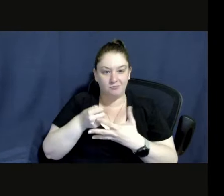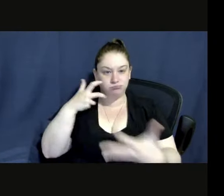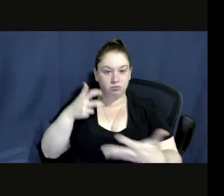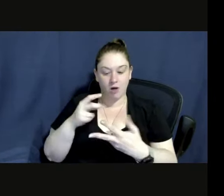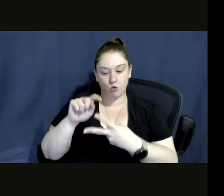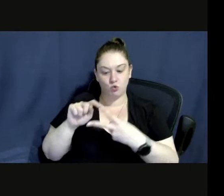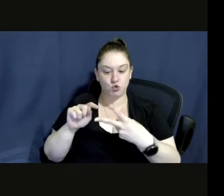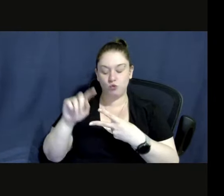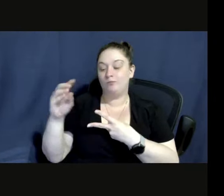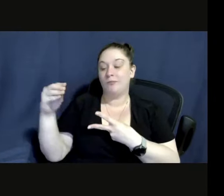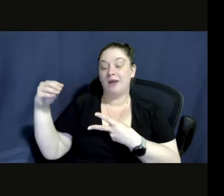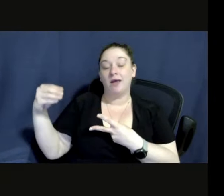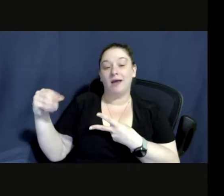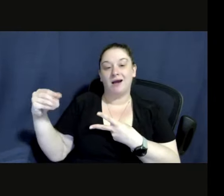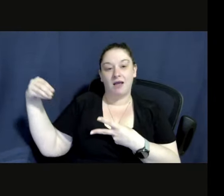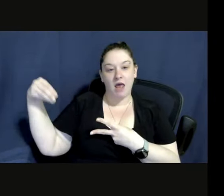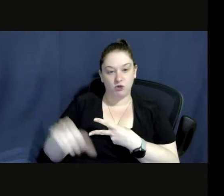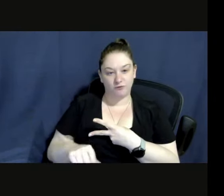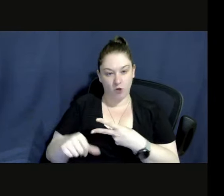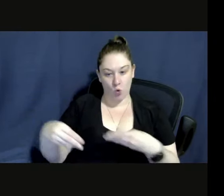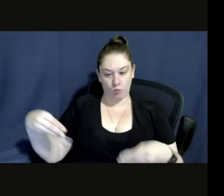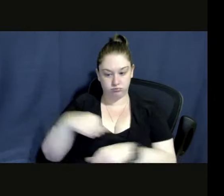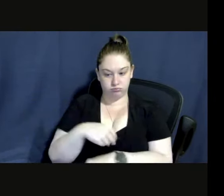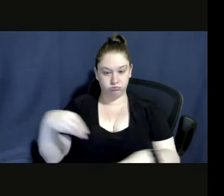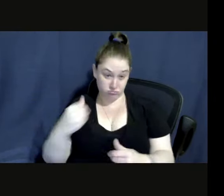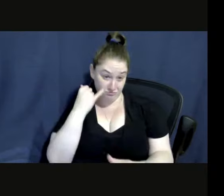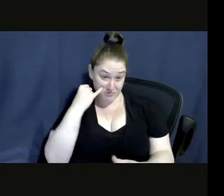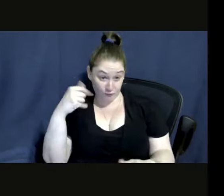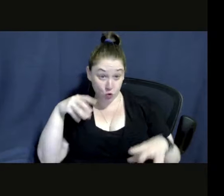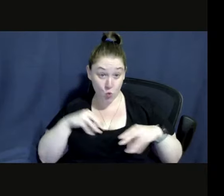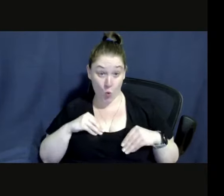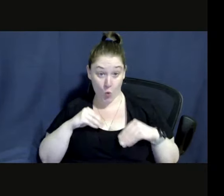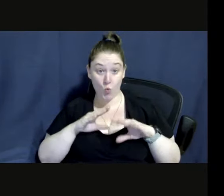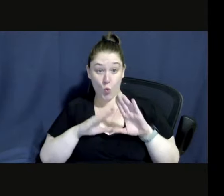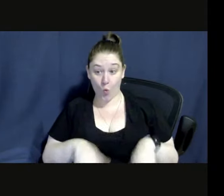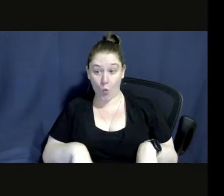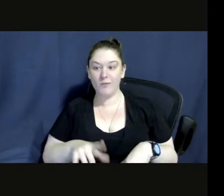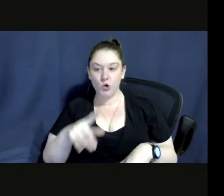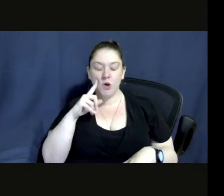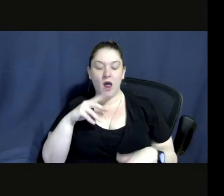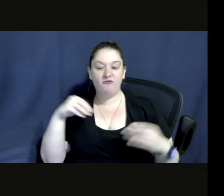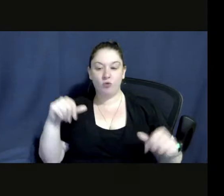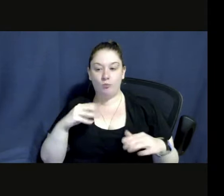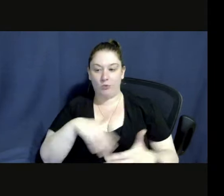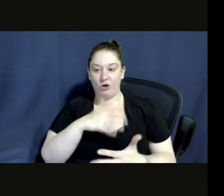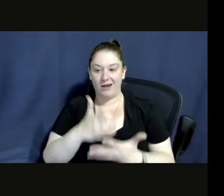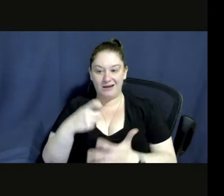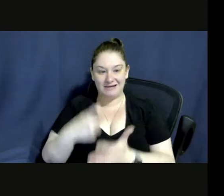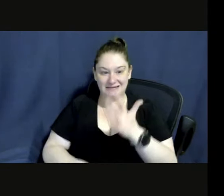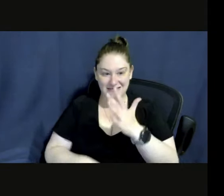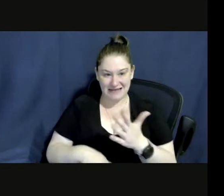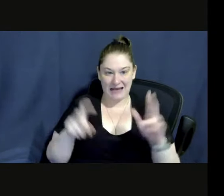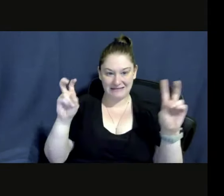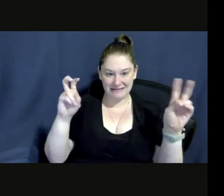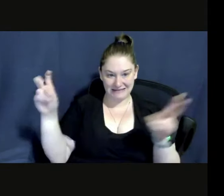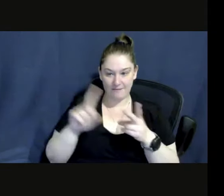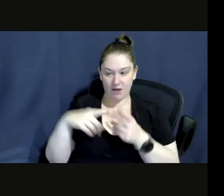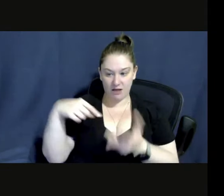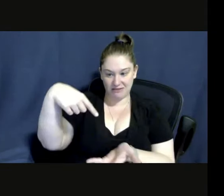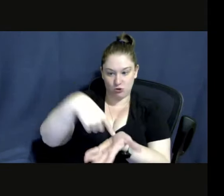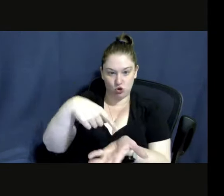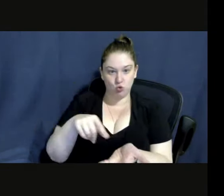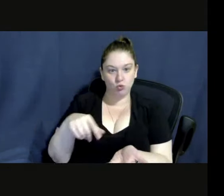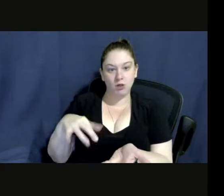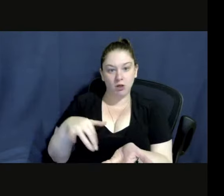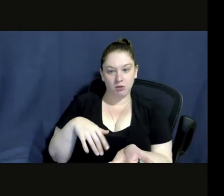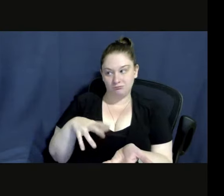is cash flow. For those of you that own a home, you get a property tax statement, you get a bill, you get it in October, and you